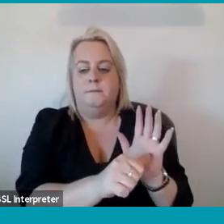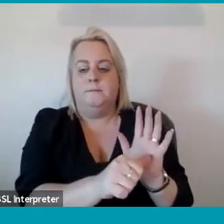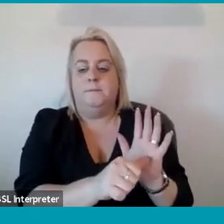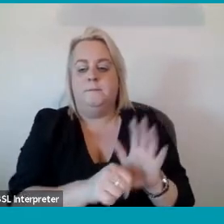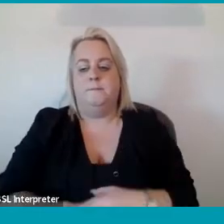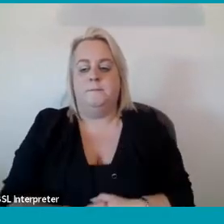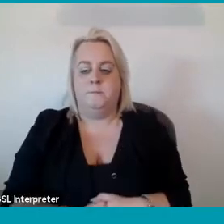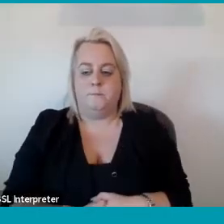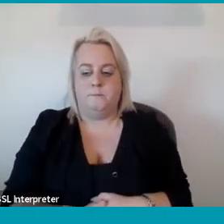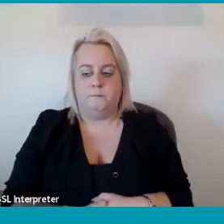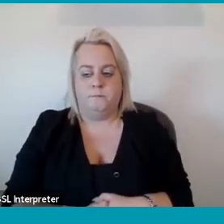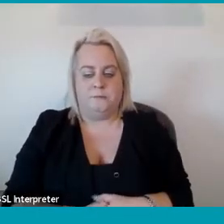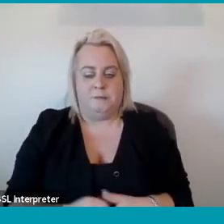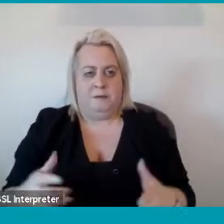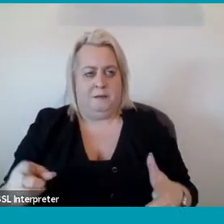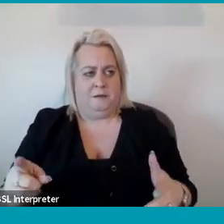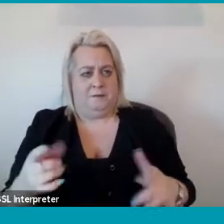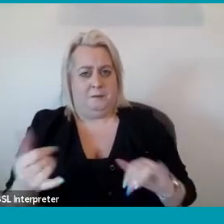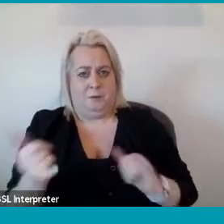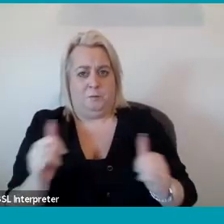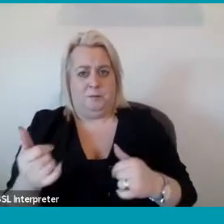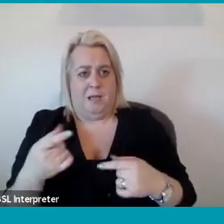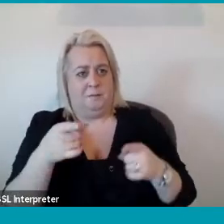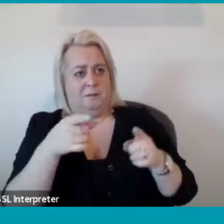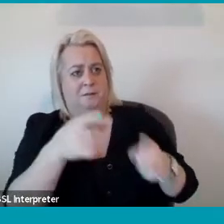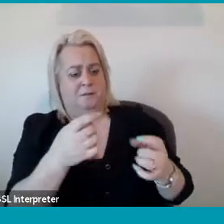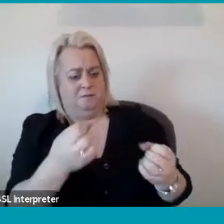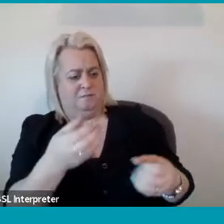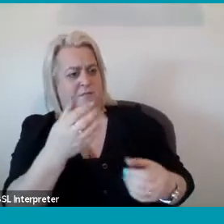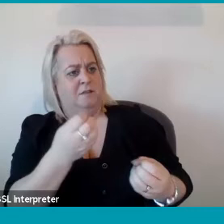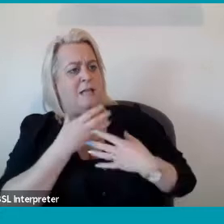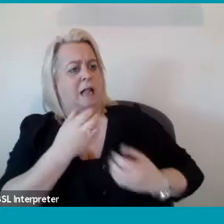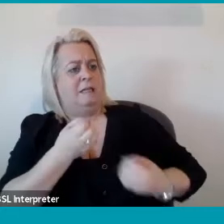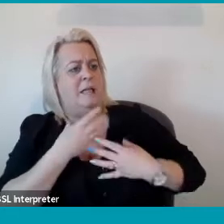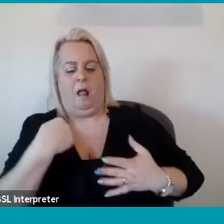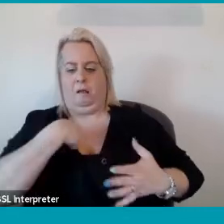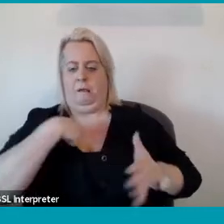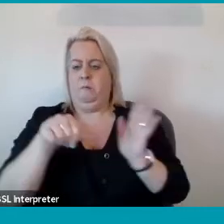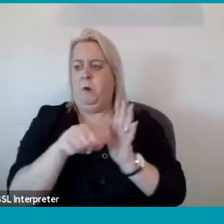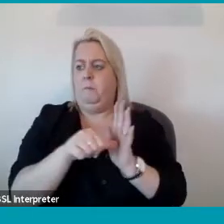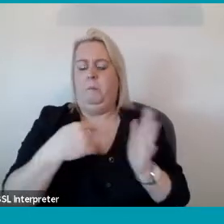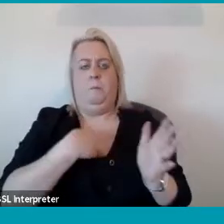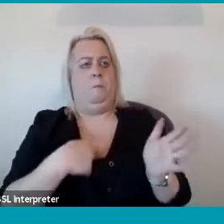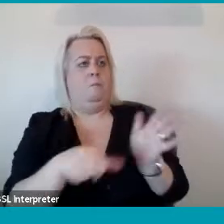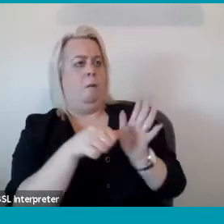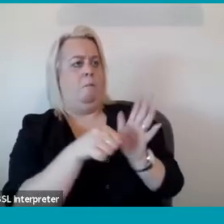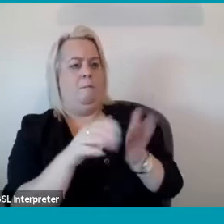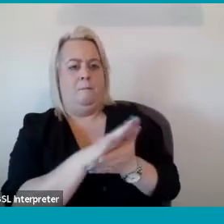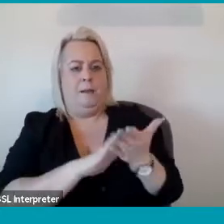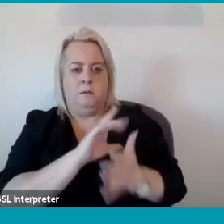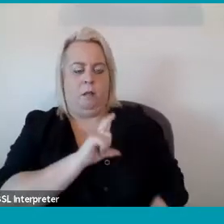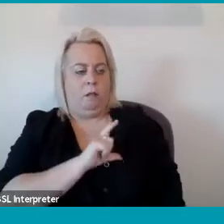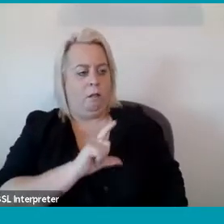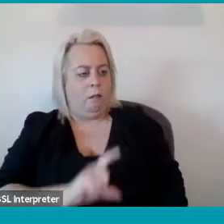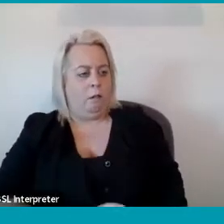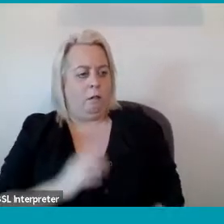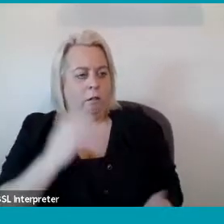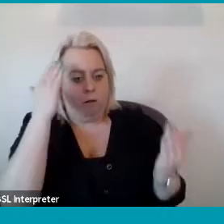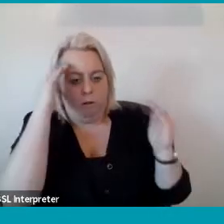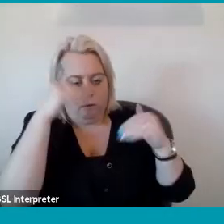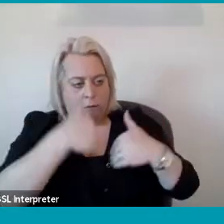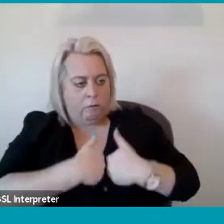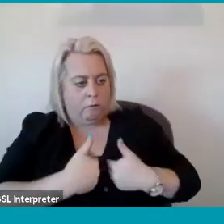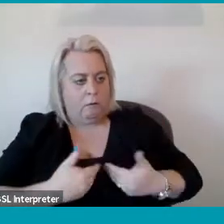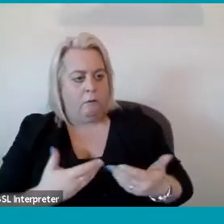that's, not very empowering for us. You're the problem because you're different from everybody else and not as good as everybody else. Whereas the social